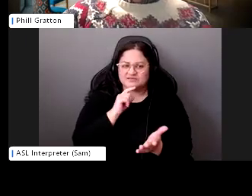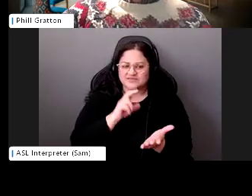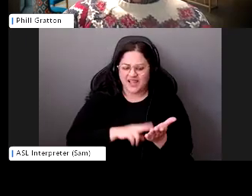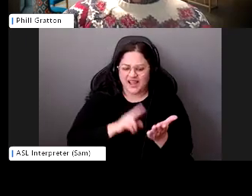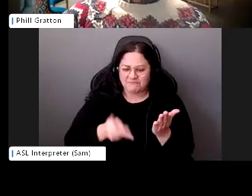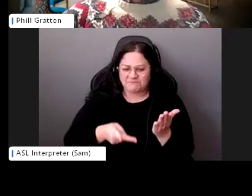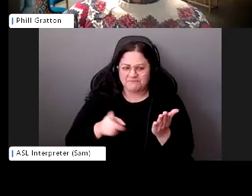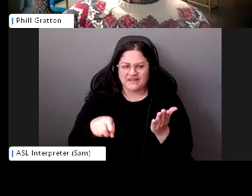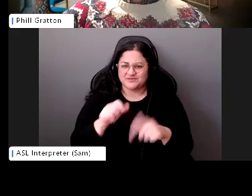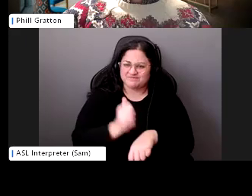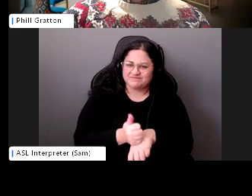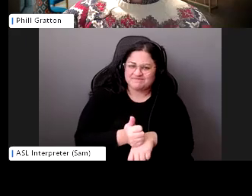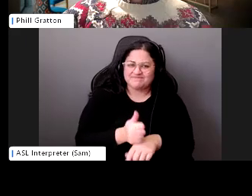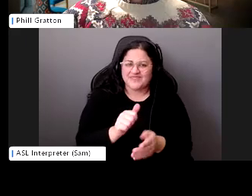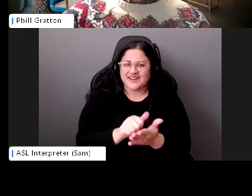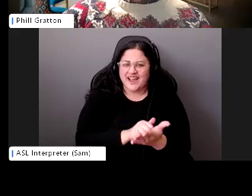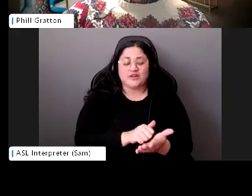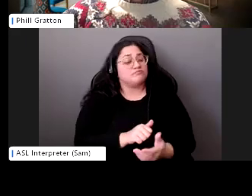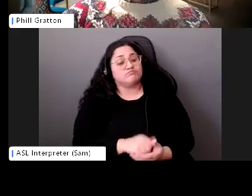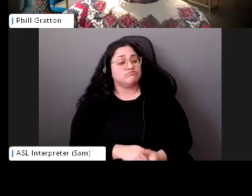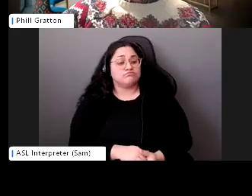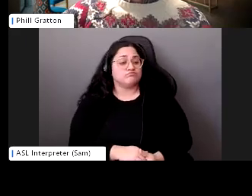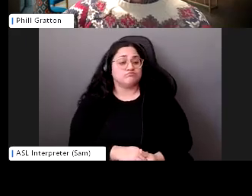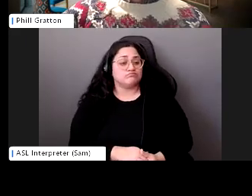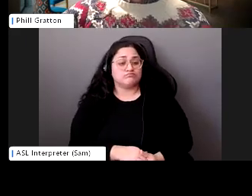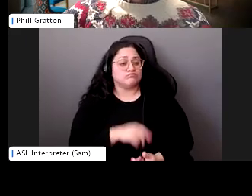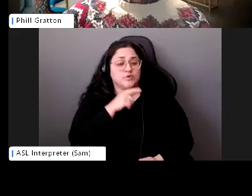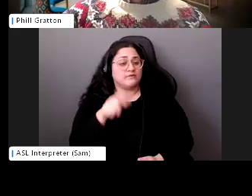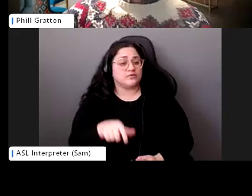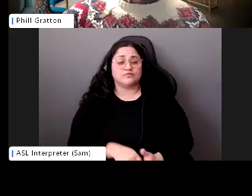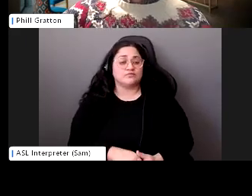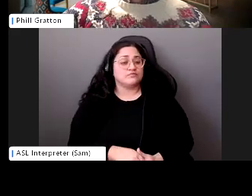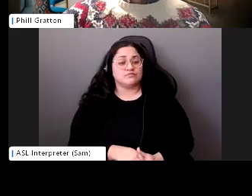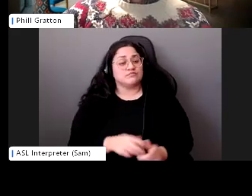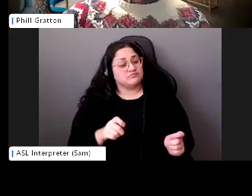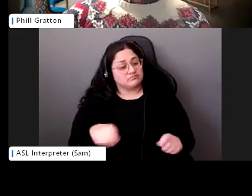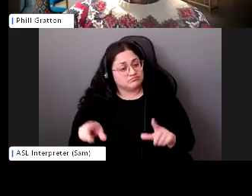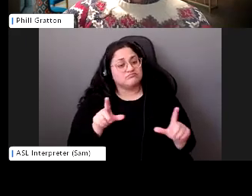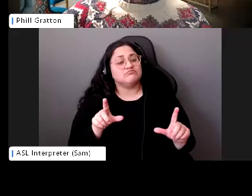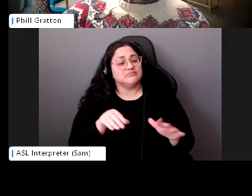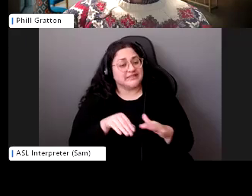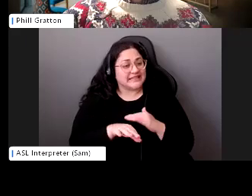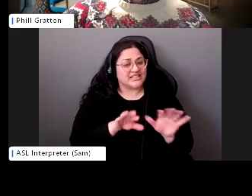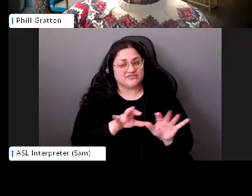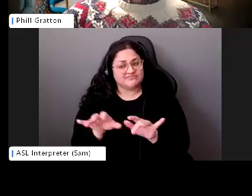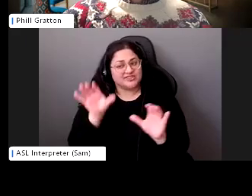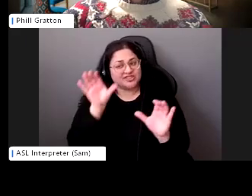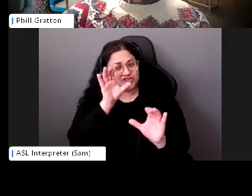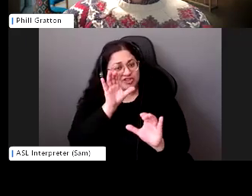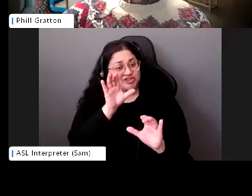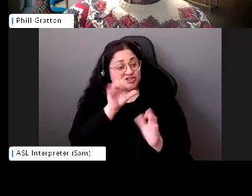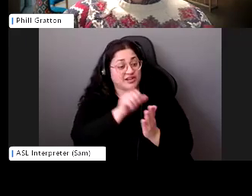can actually use ChatGPT to look up information, to have it do different things for you without